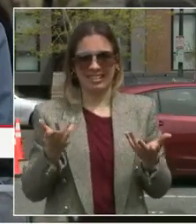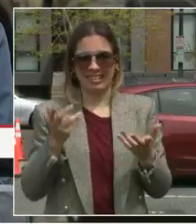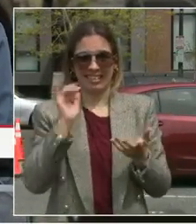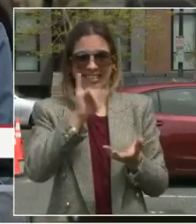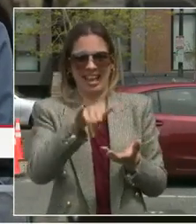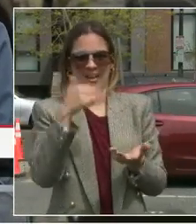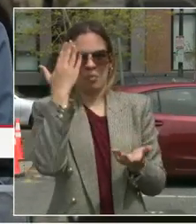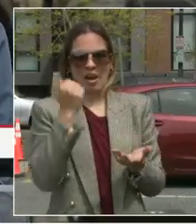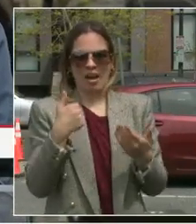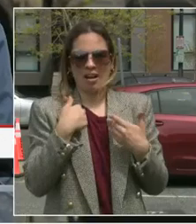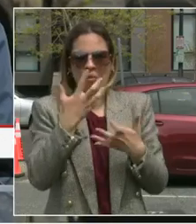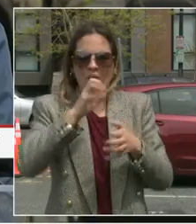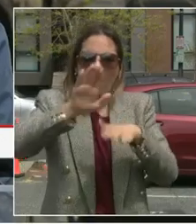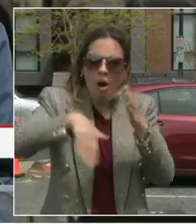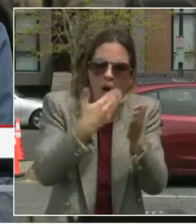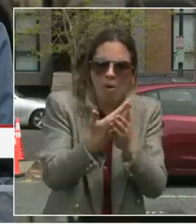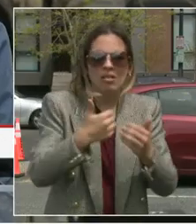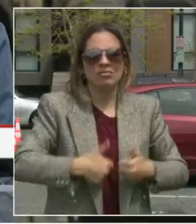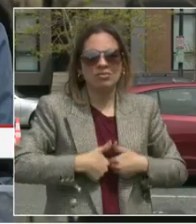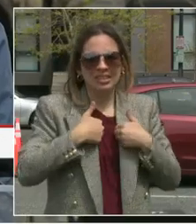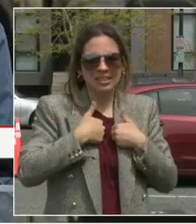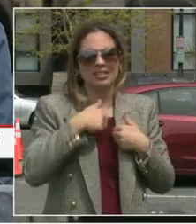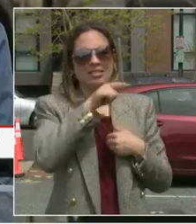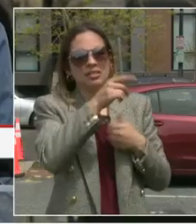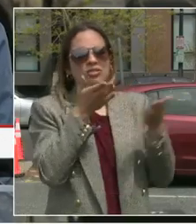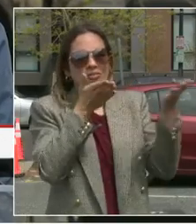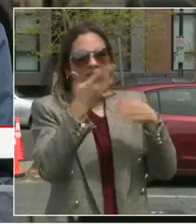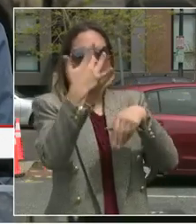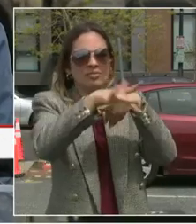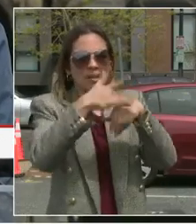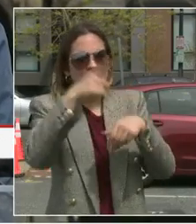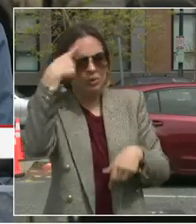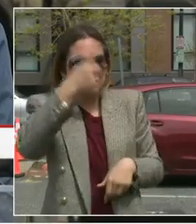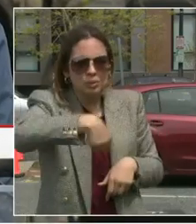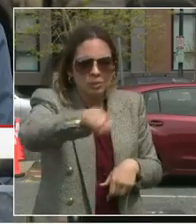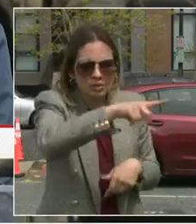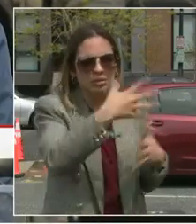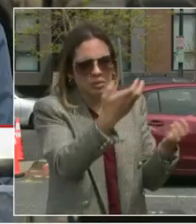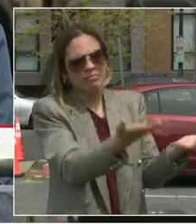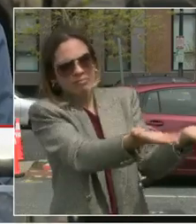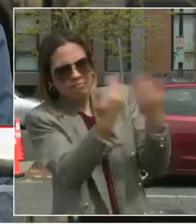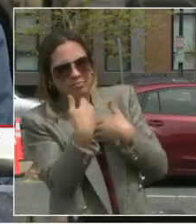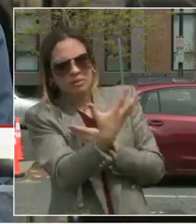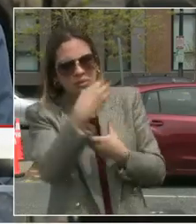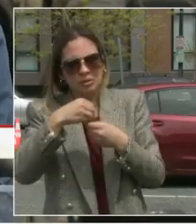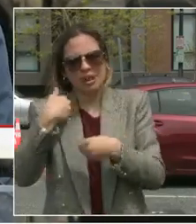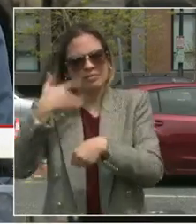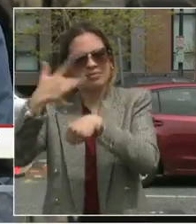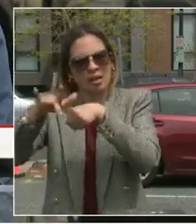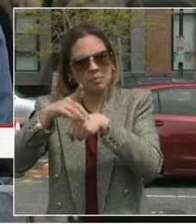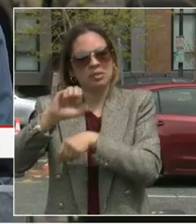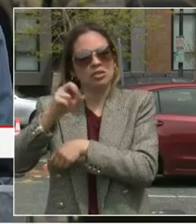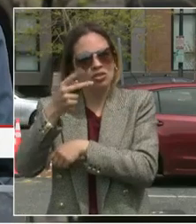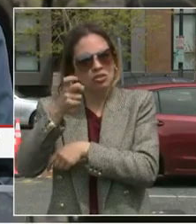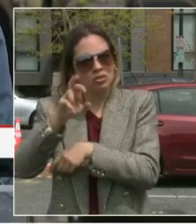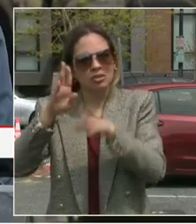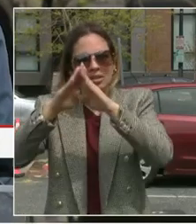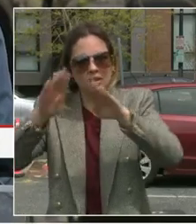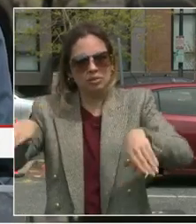the residents to know the services that are available to get them into shelter or housing as soon as